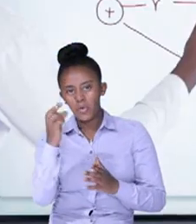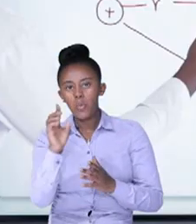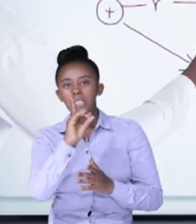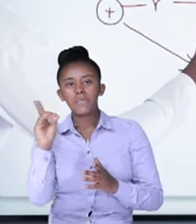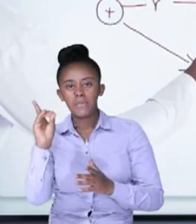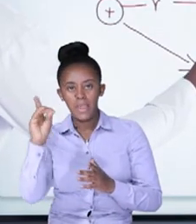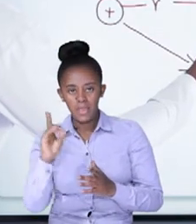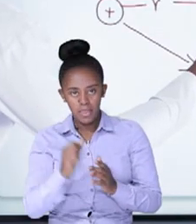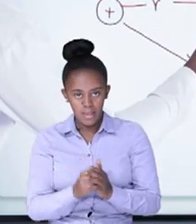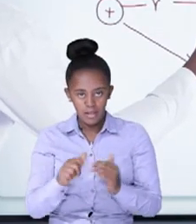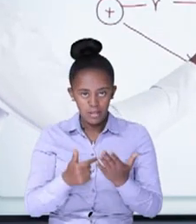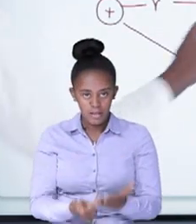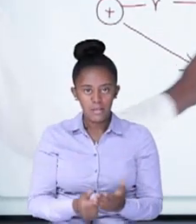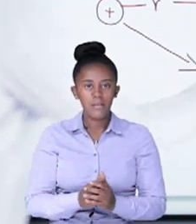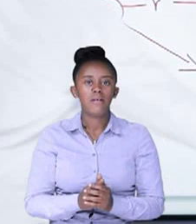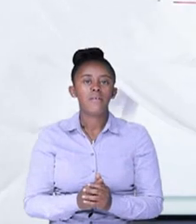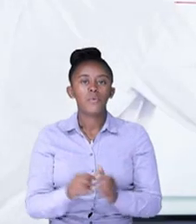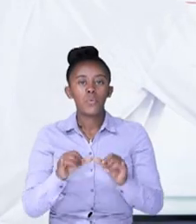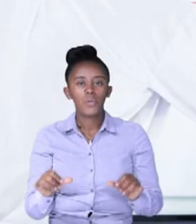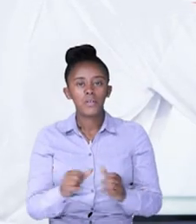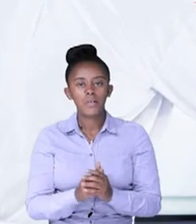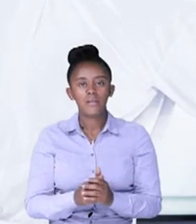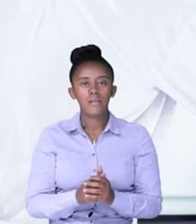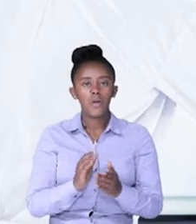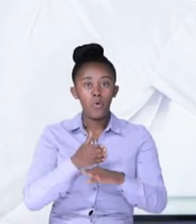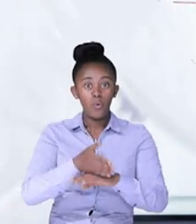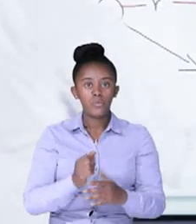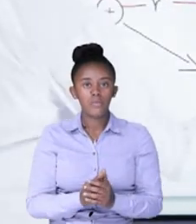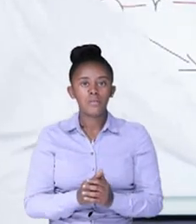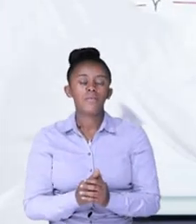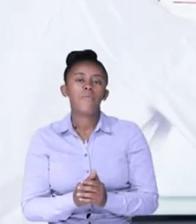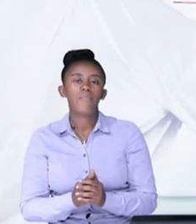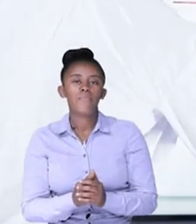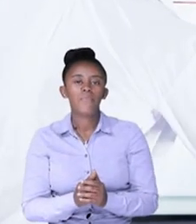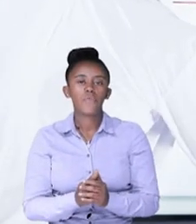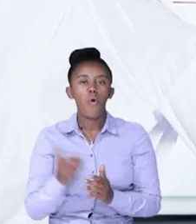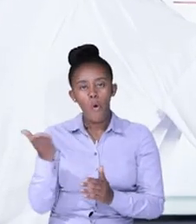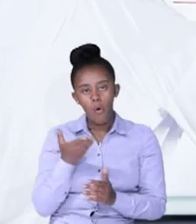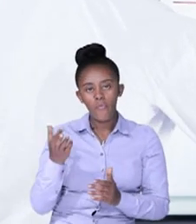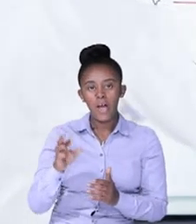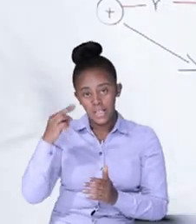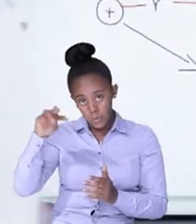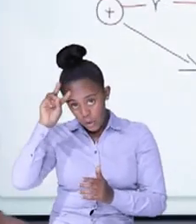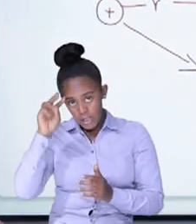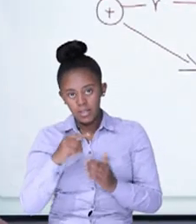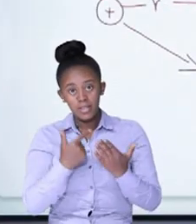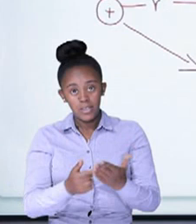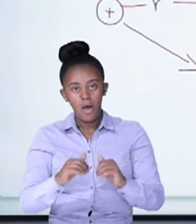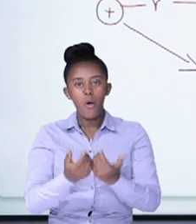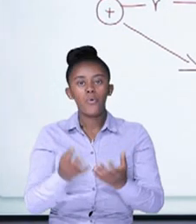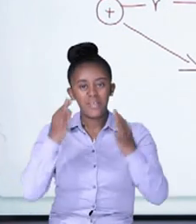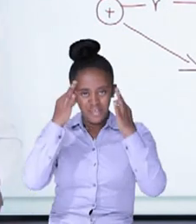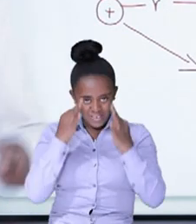therefore it's possible to have a unit vector. So cross the unit vector R over R squared. This is how we